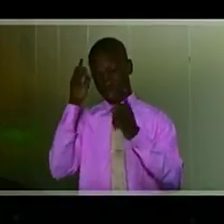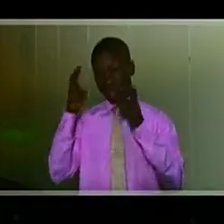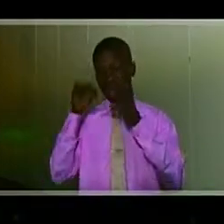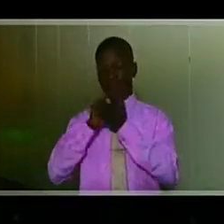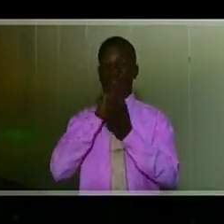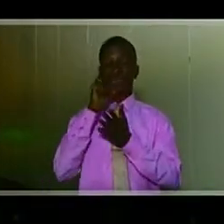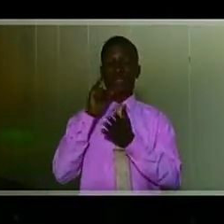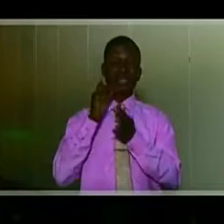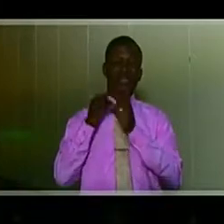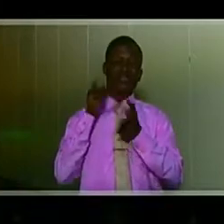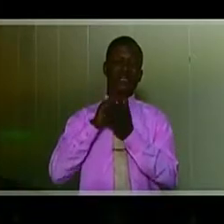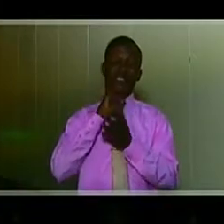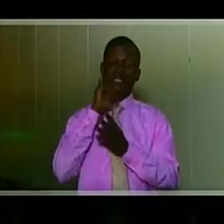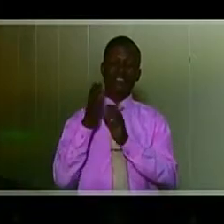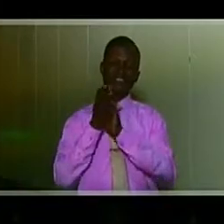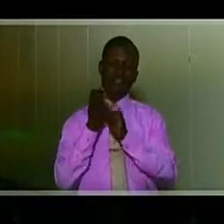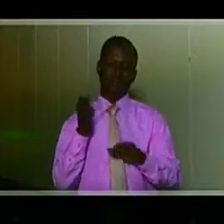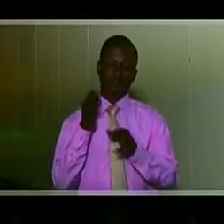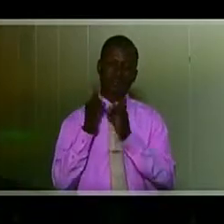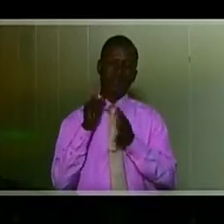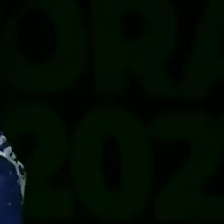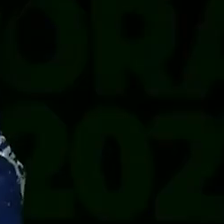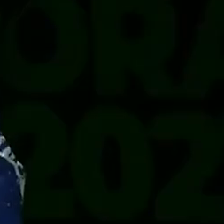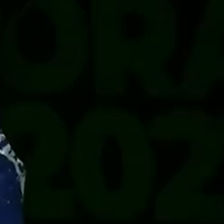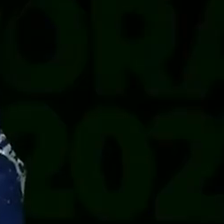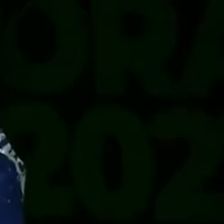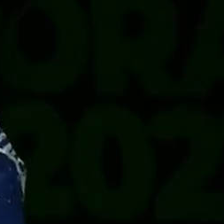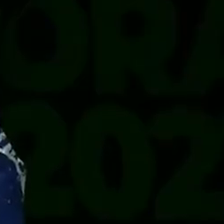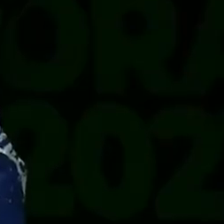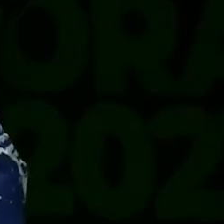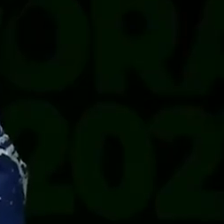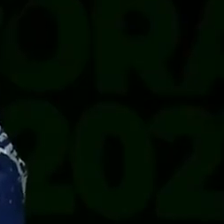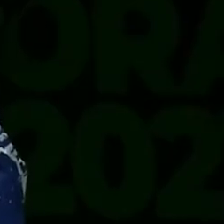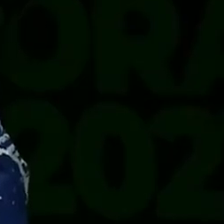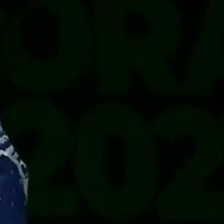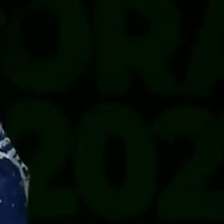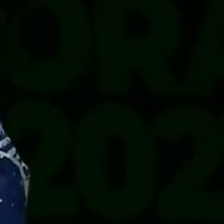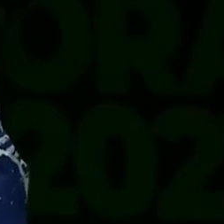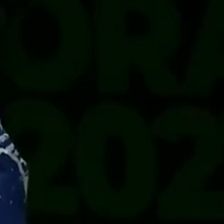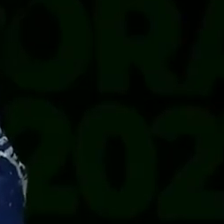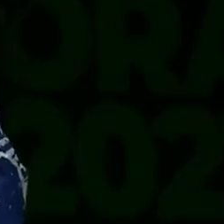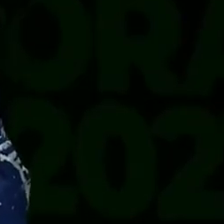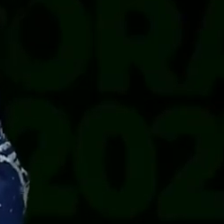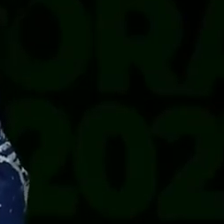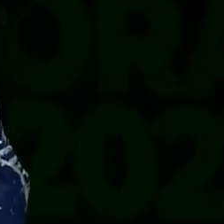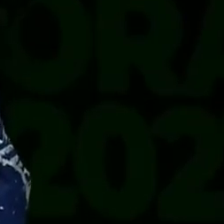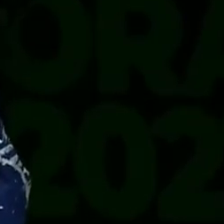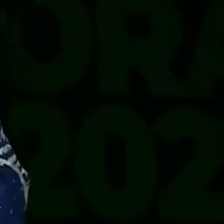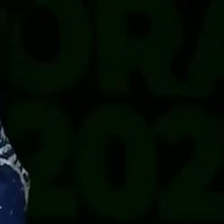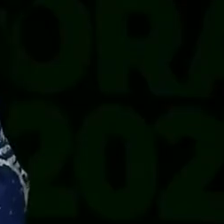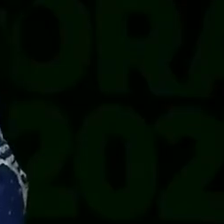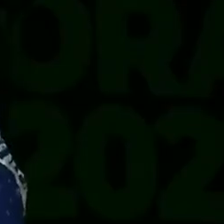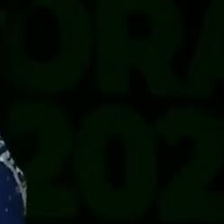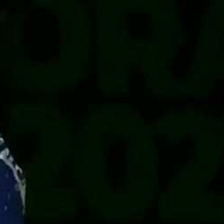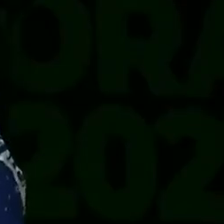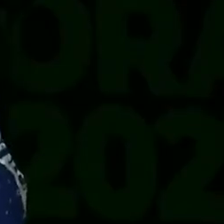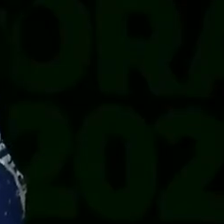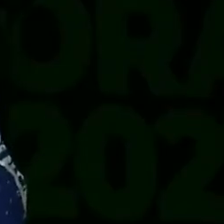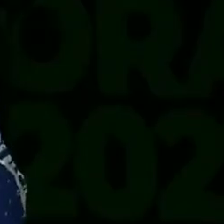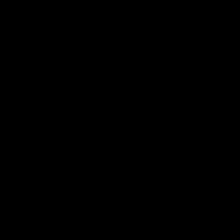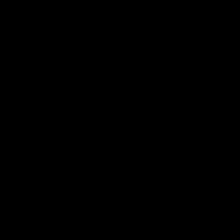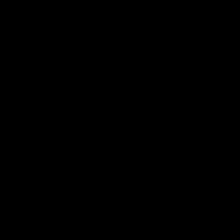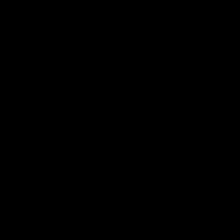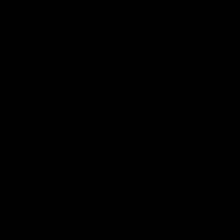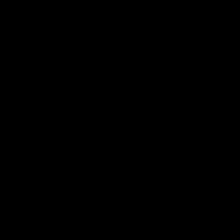was removed, that if that contentious clause was removed from the bill, that he would assent. He didn't say, I may assent. He said,